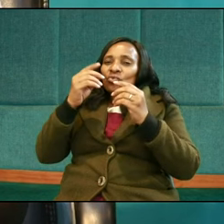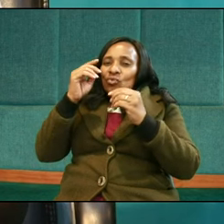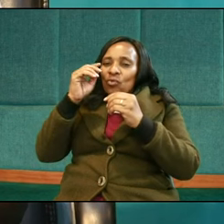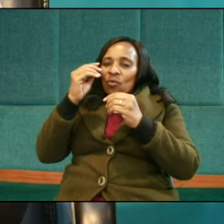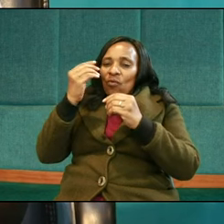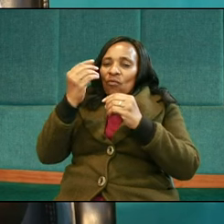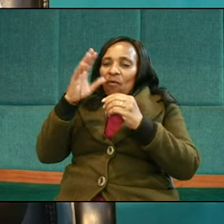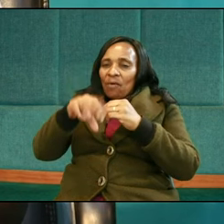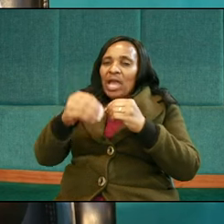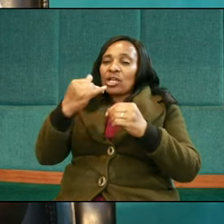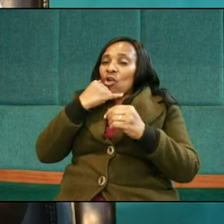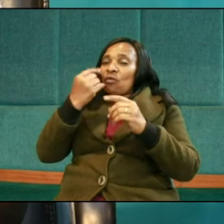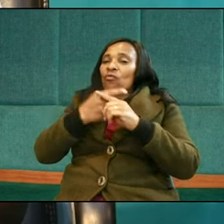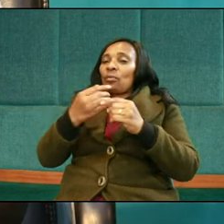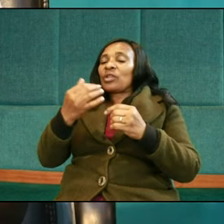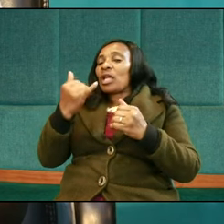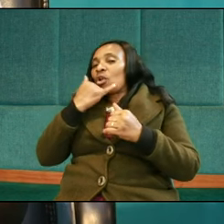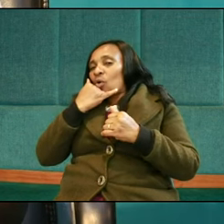from evil.